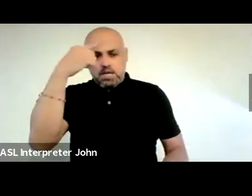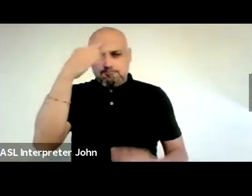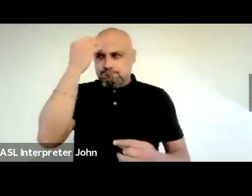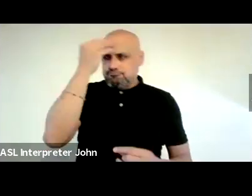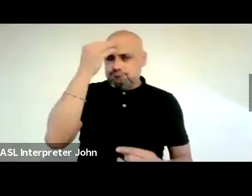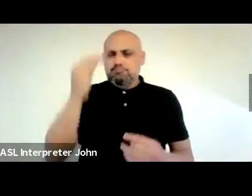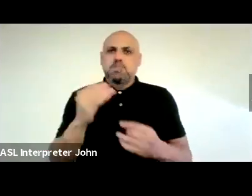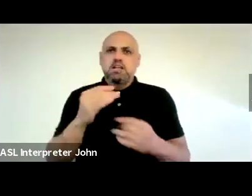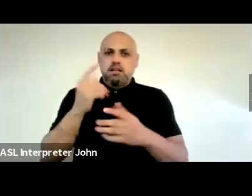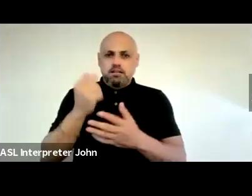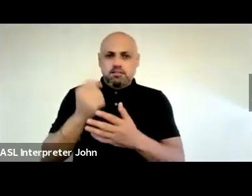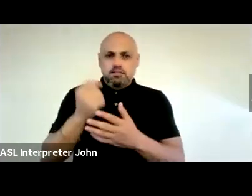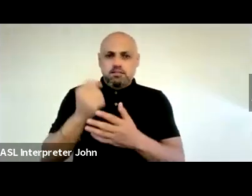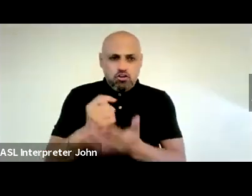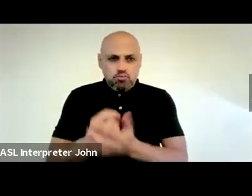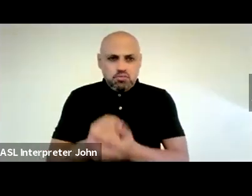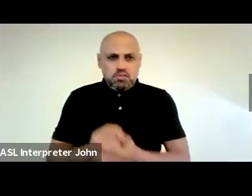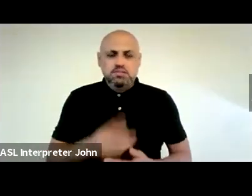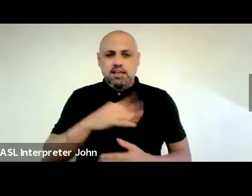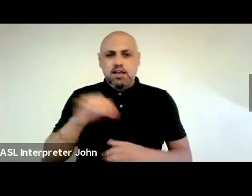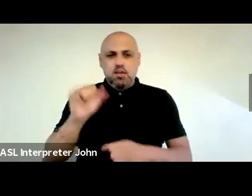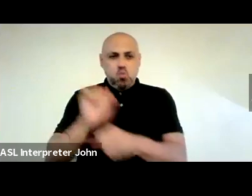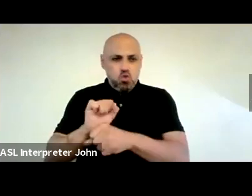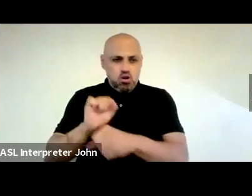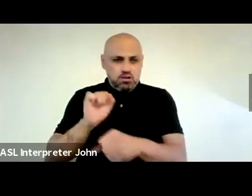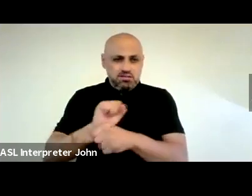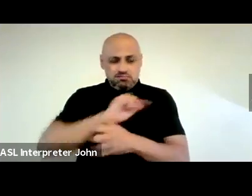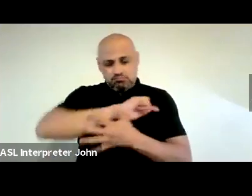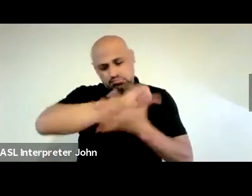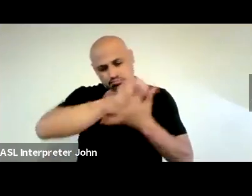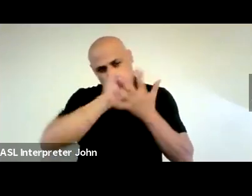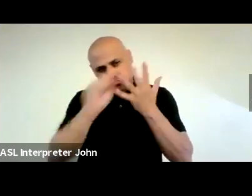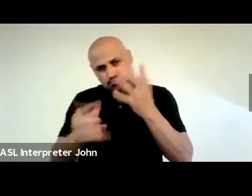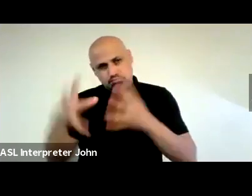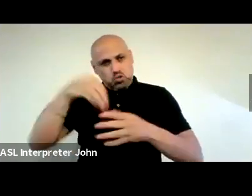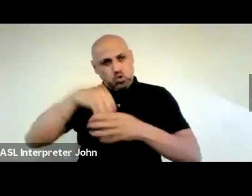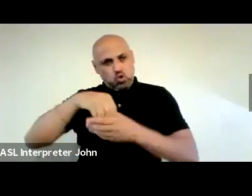medication, and a work ethic were all part of this treatment plan.